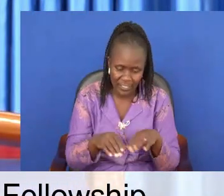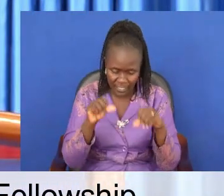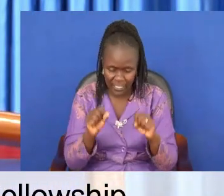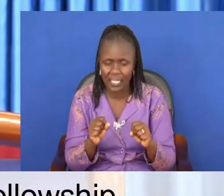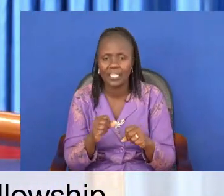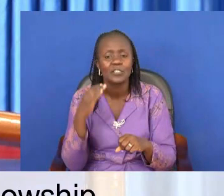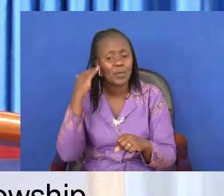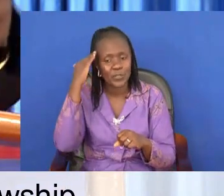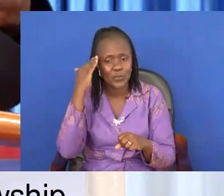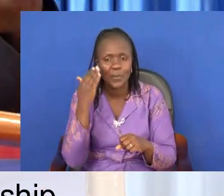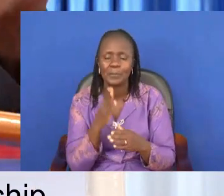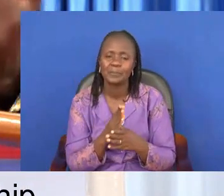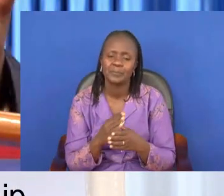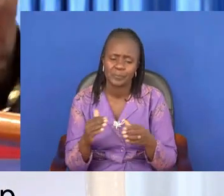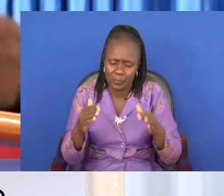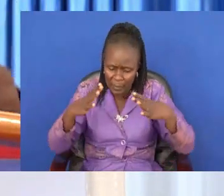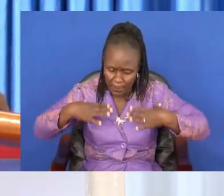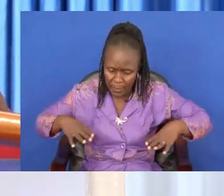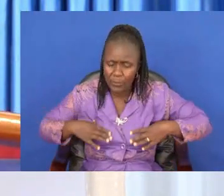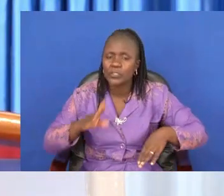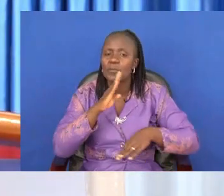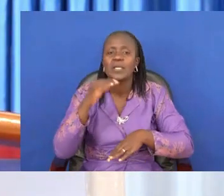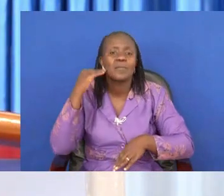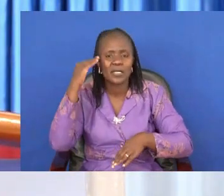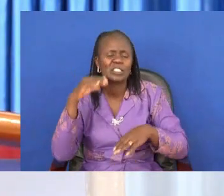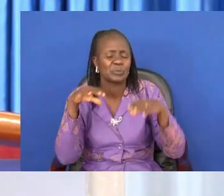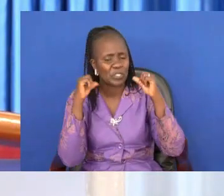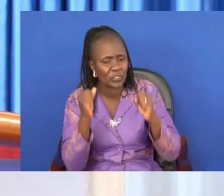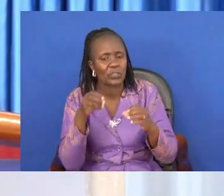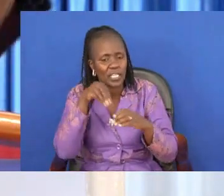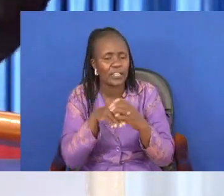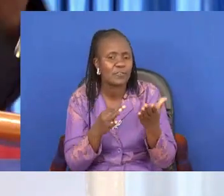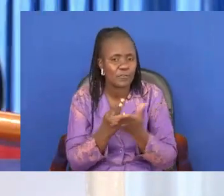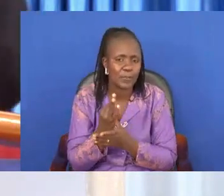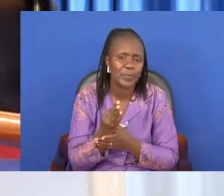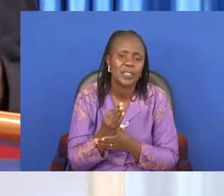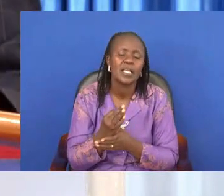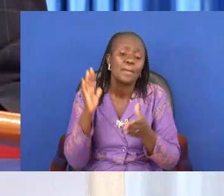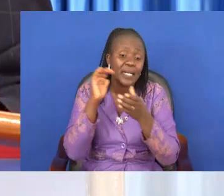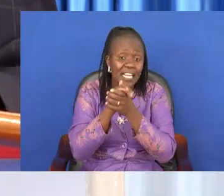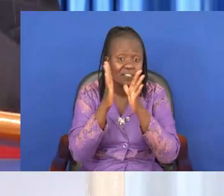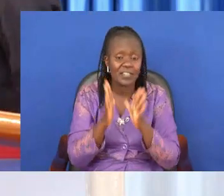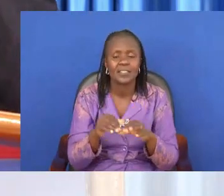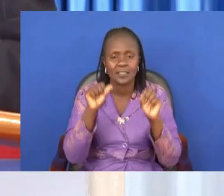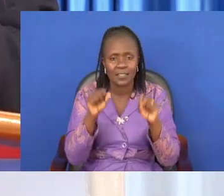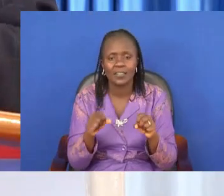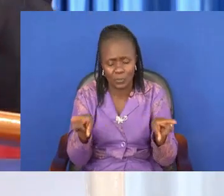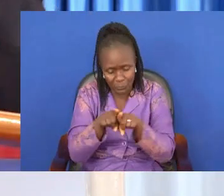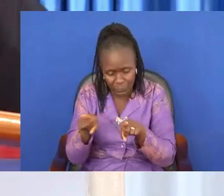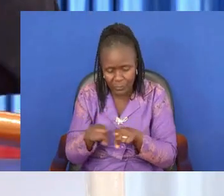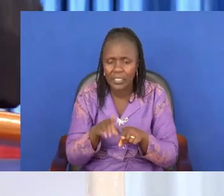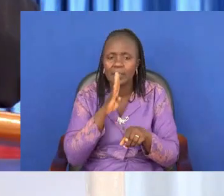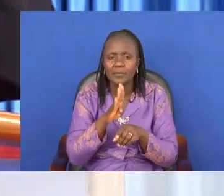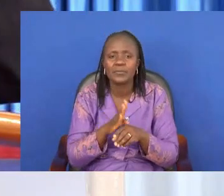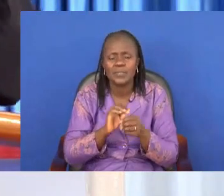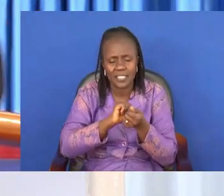able to be mature. You are supposed to bring the believers so that they can be strong in their faith. You are supposed to bring the believers so that they can also